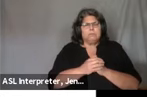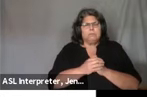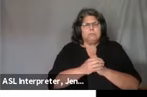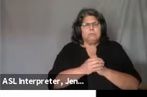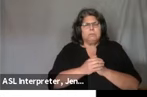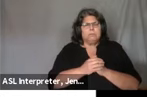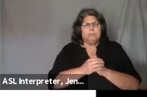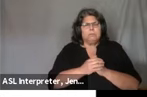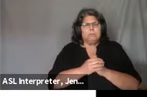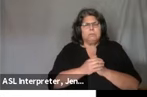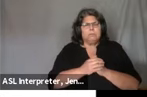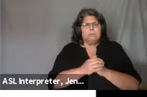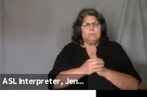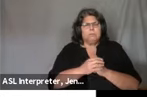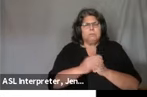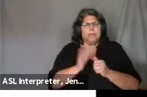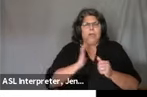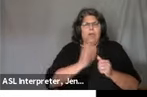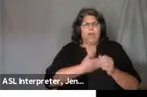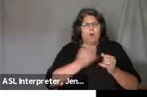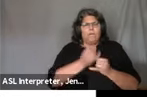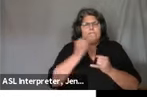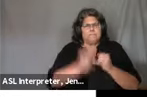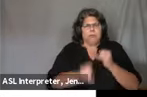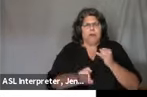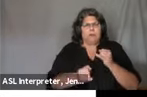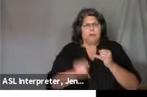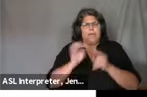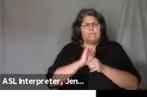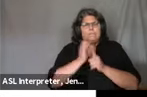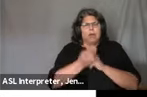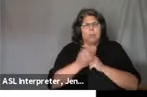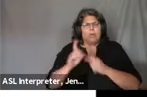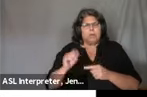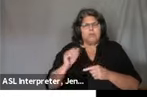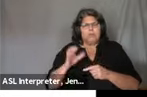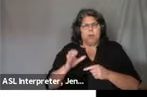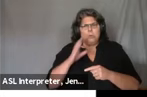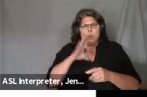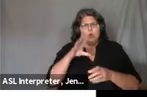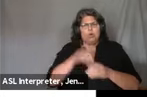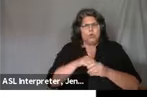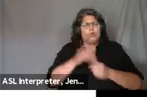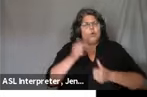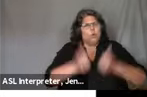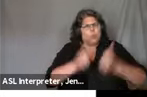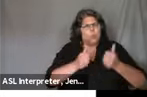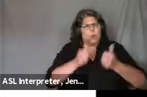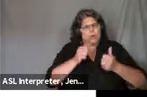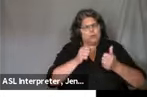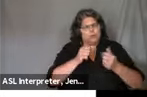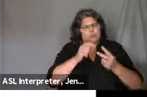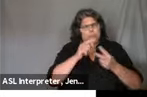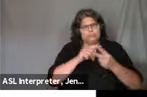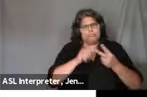our final environmental document will include which of the alternatives we selected and